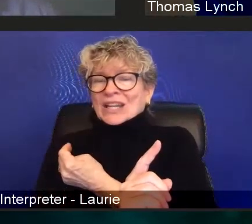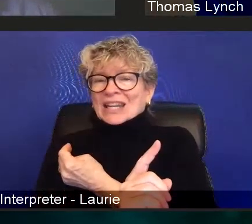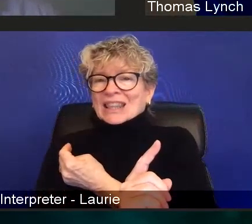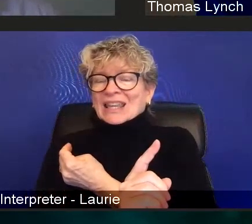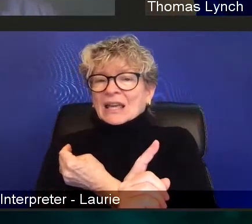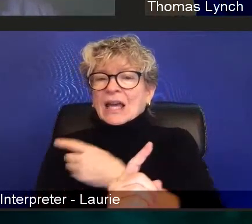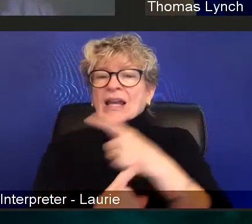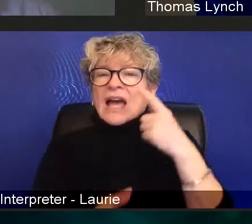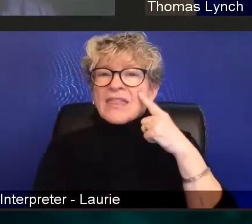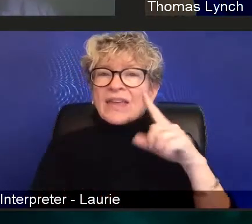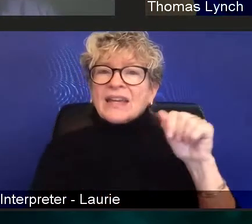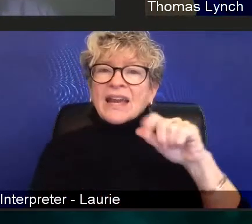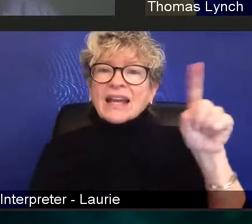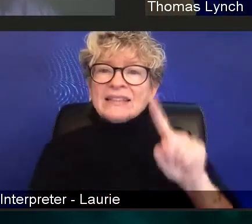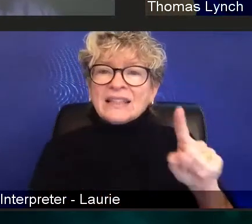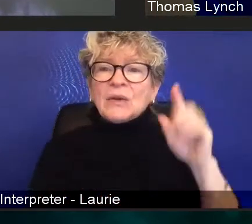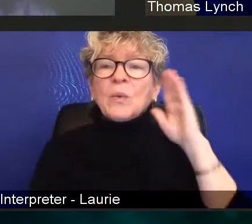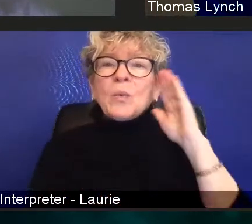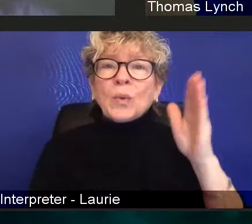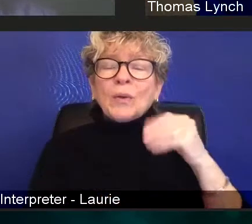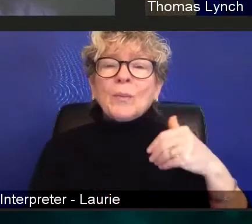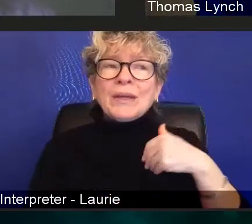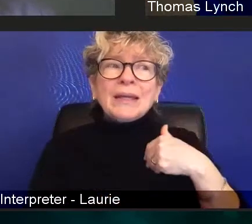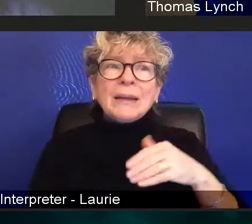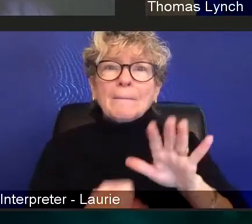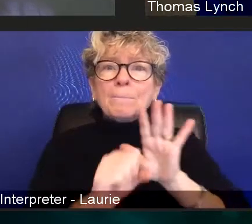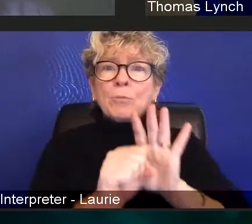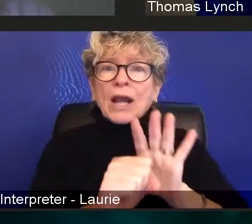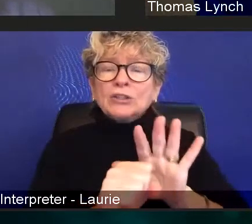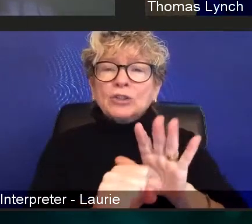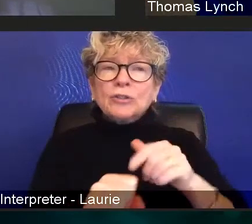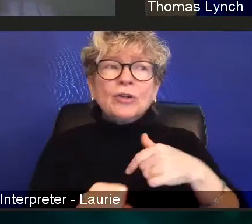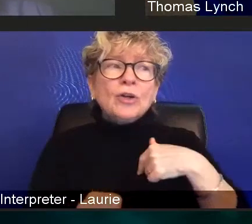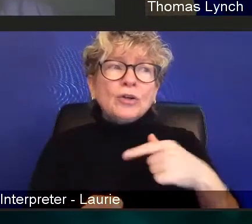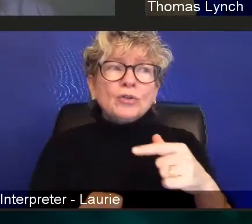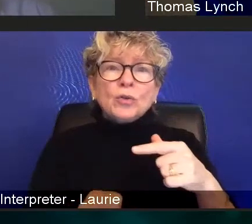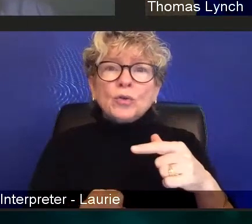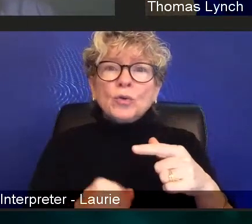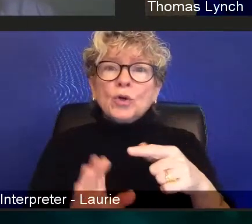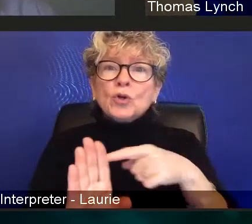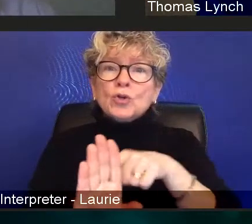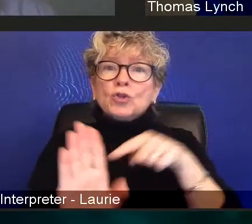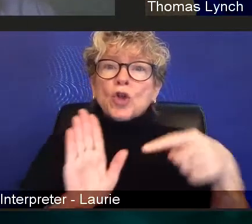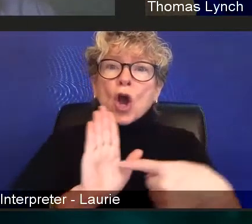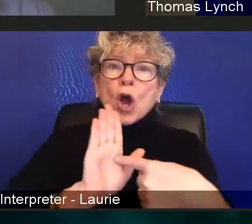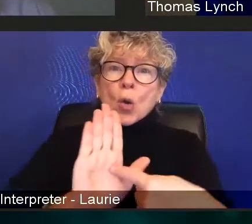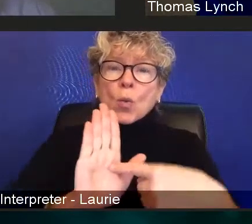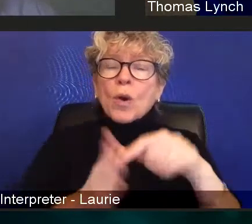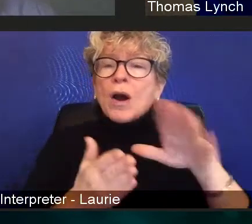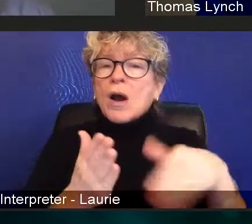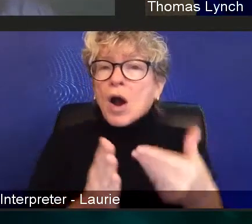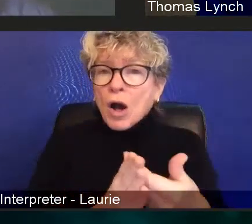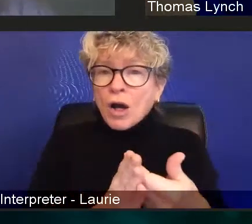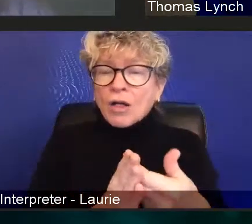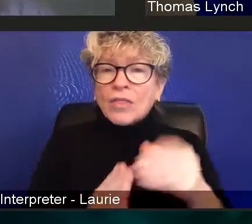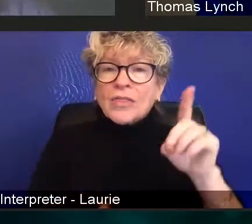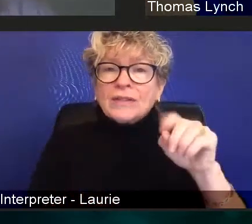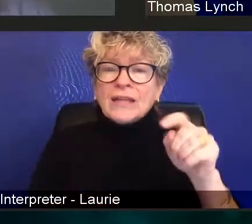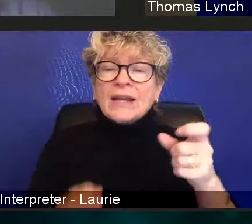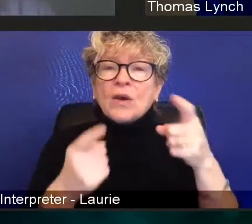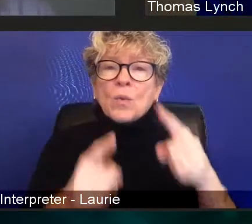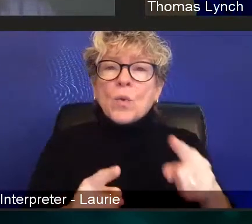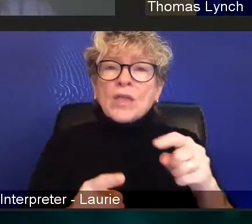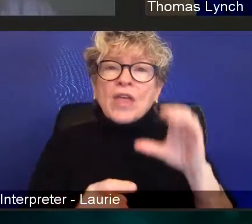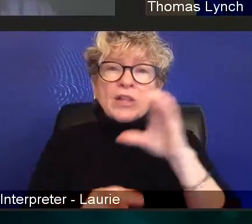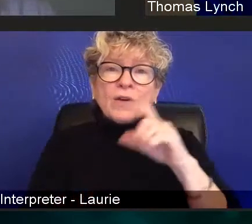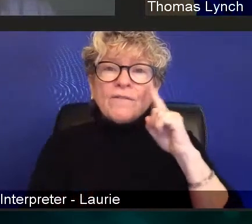pressured and forced to reveal all of the data when they do pursue the EUA